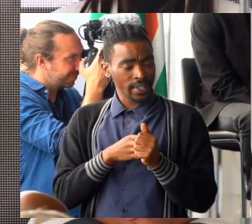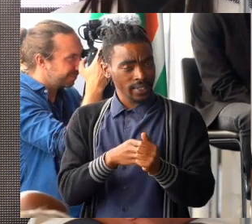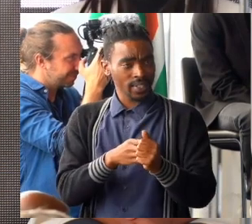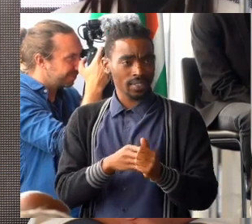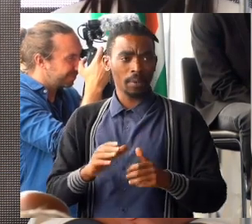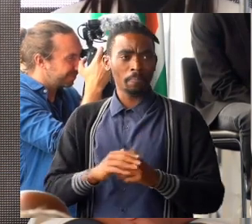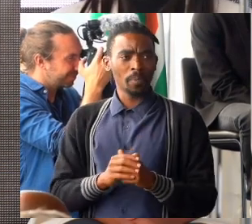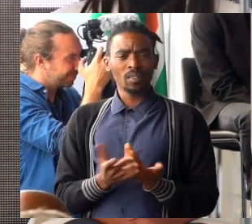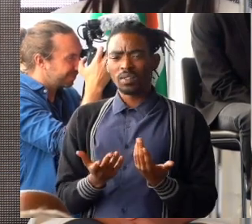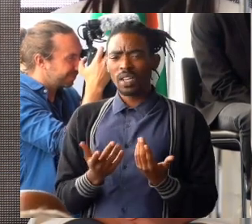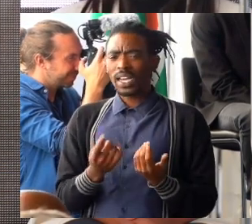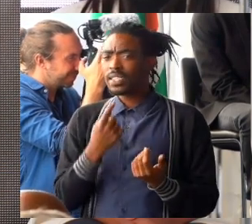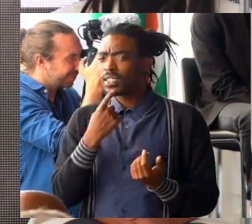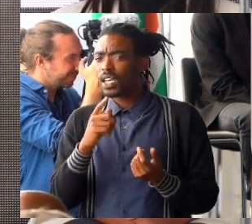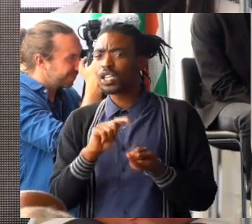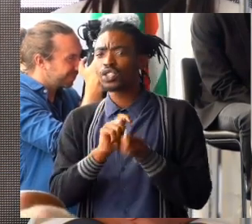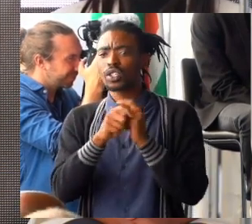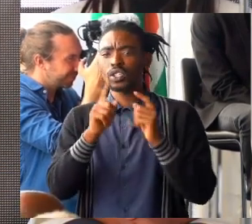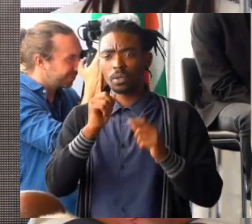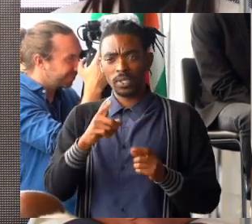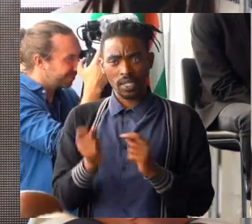to drive the change we're talking about.